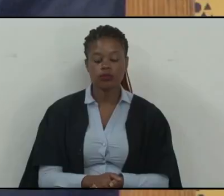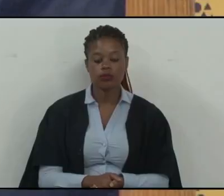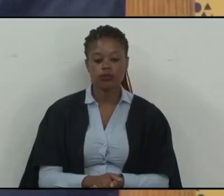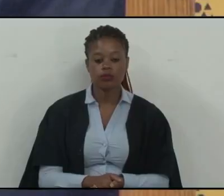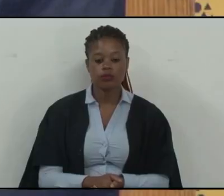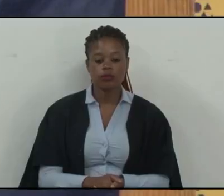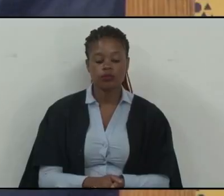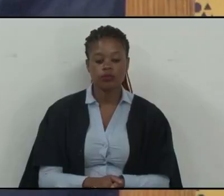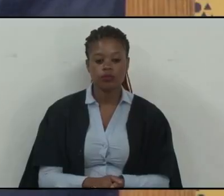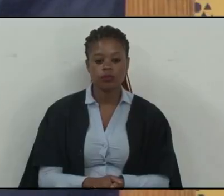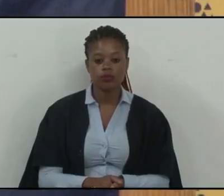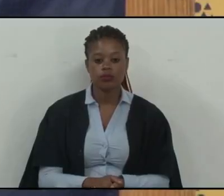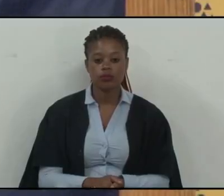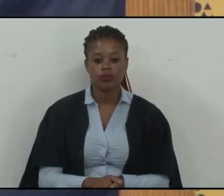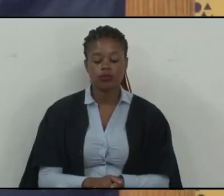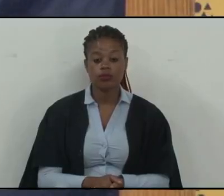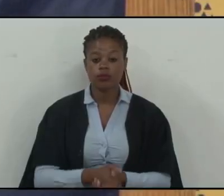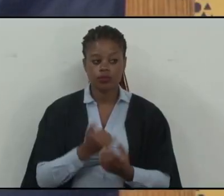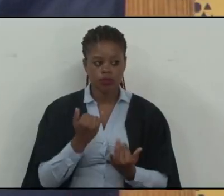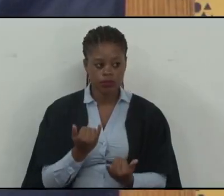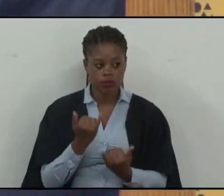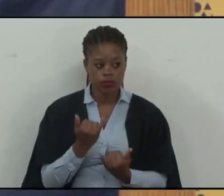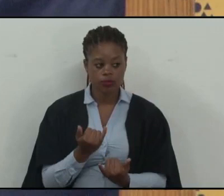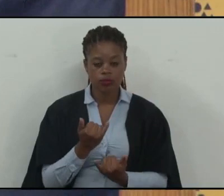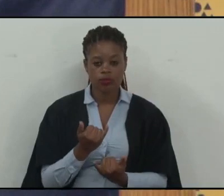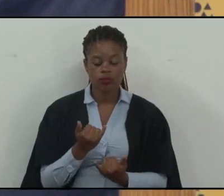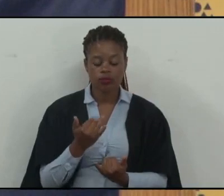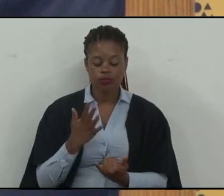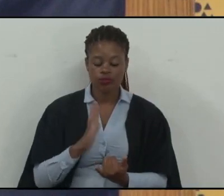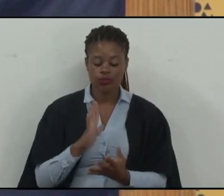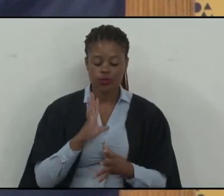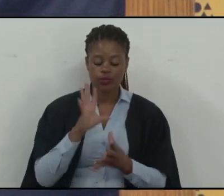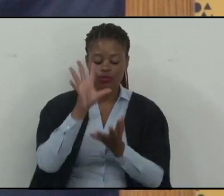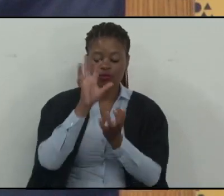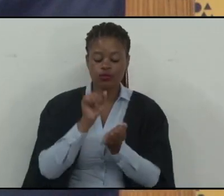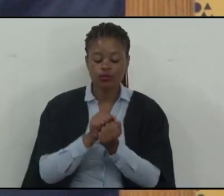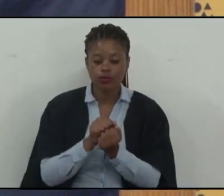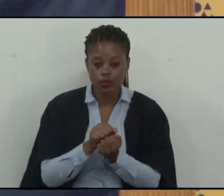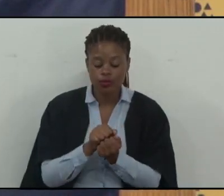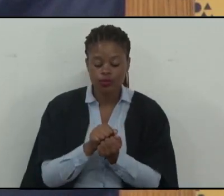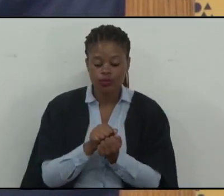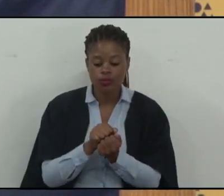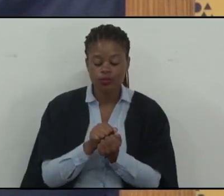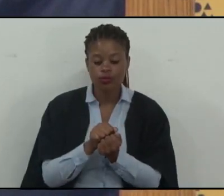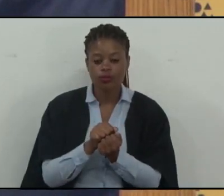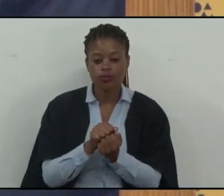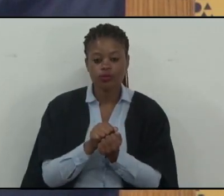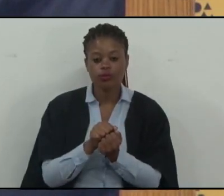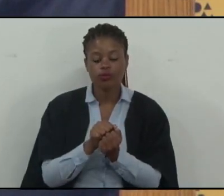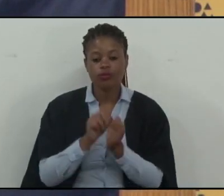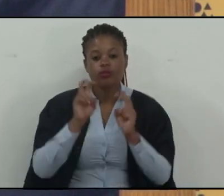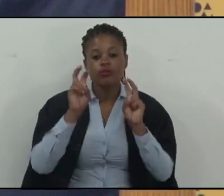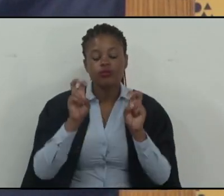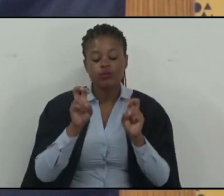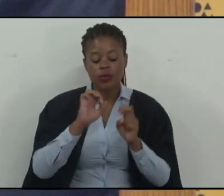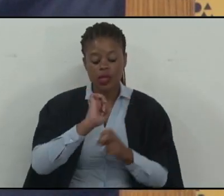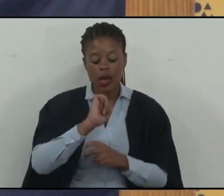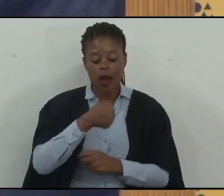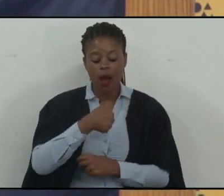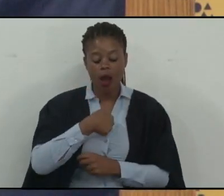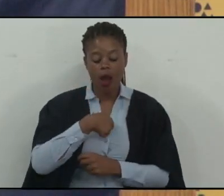And at this point, I would like to conclude with words from our